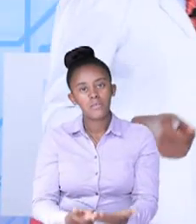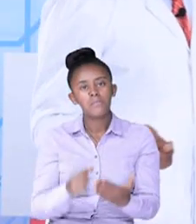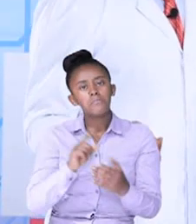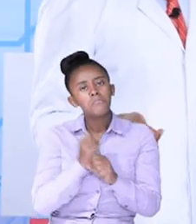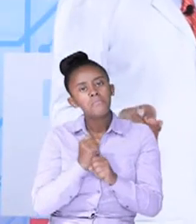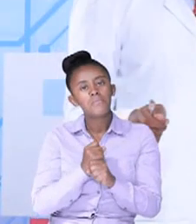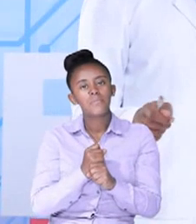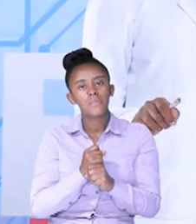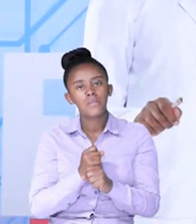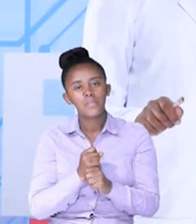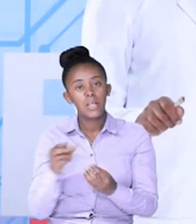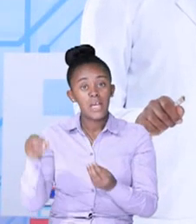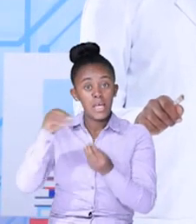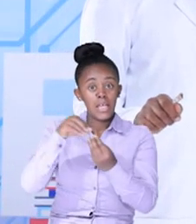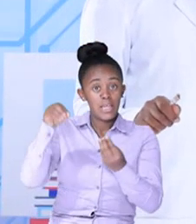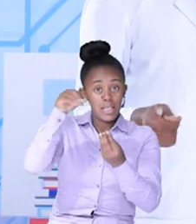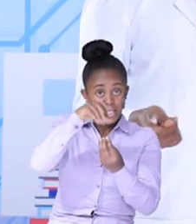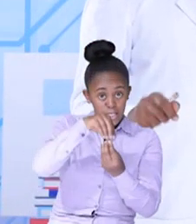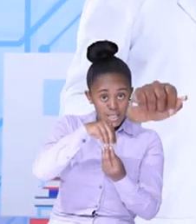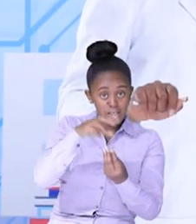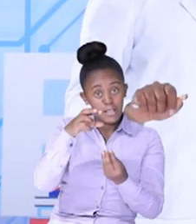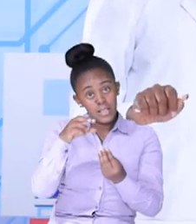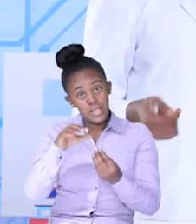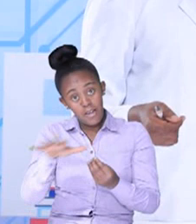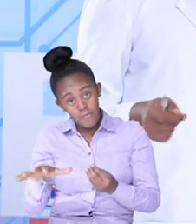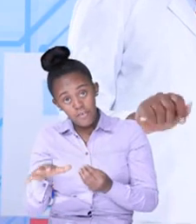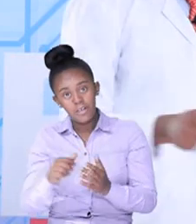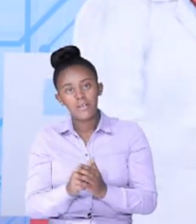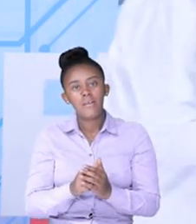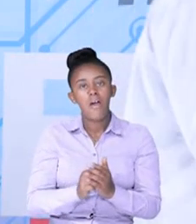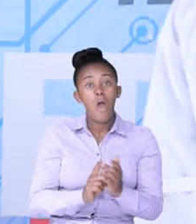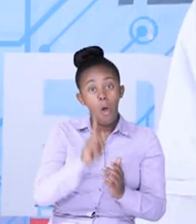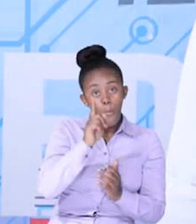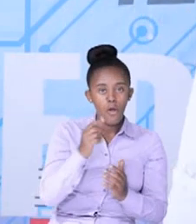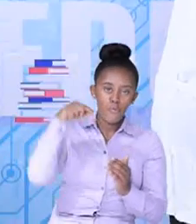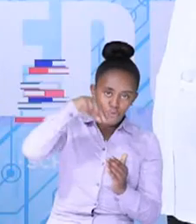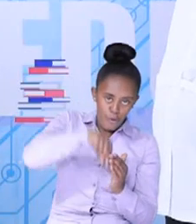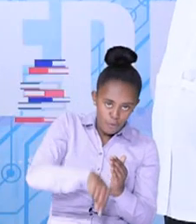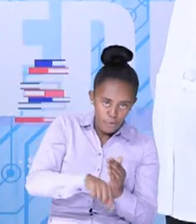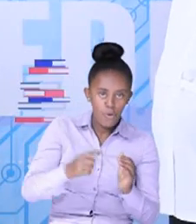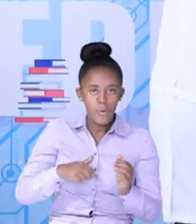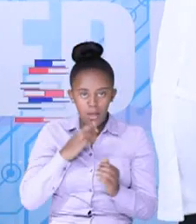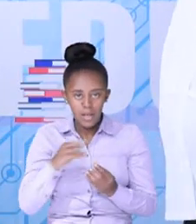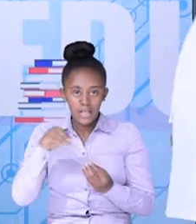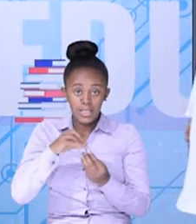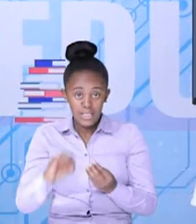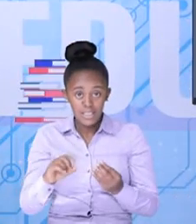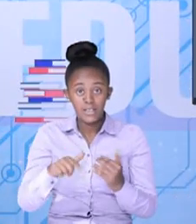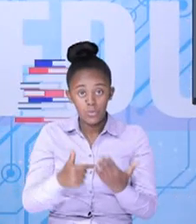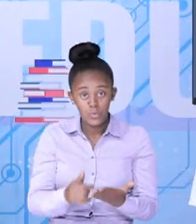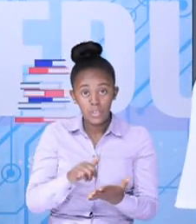to do? Either we increase the field upward or downward. We are increasing the magnetic field so